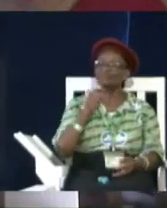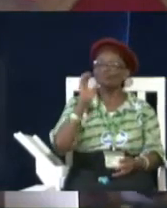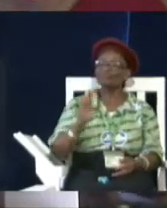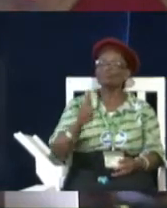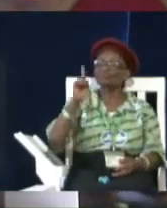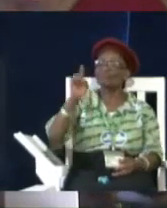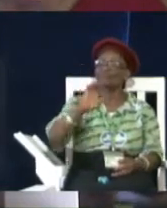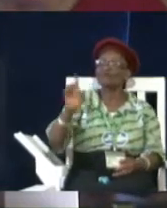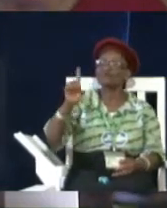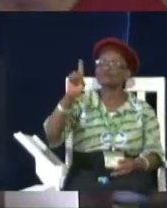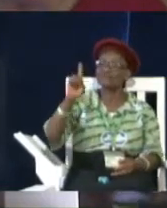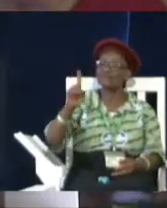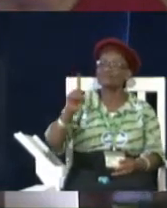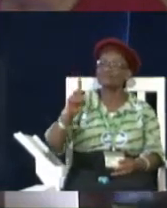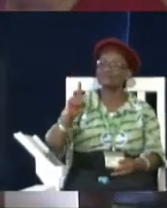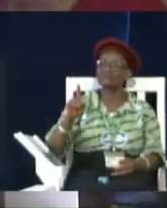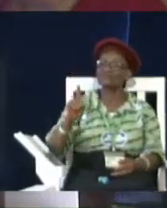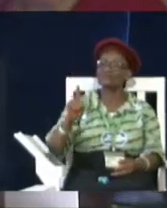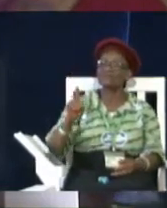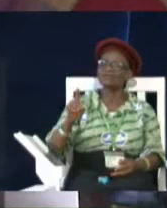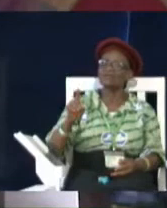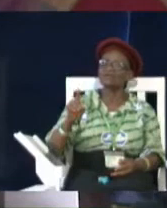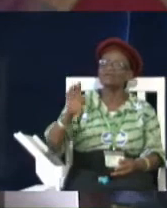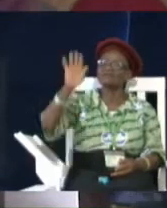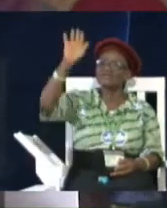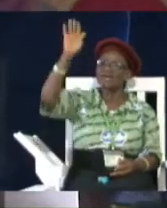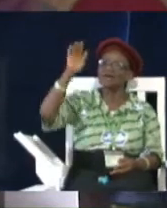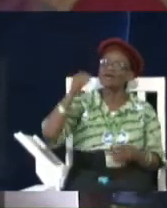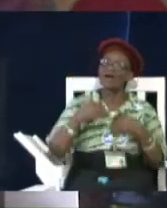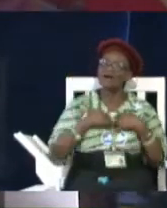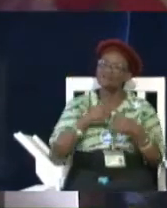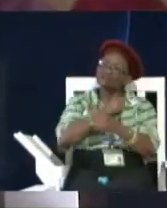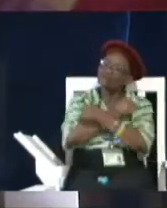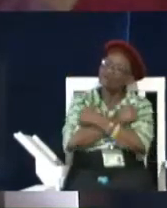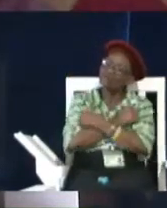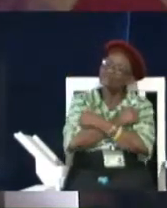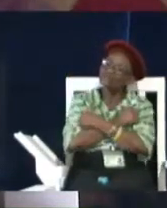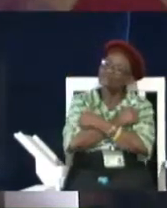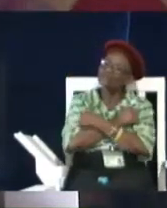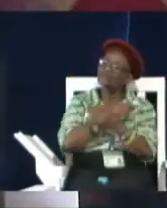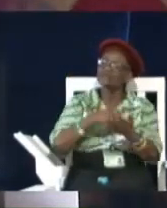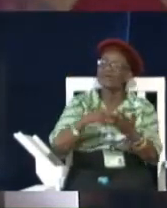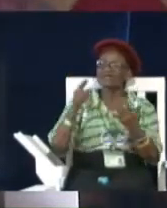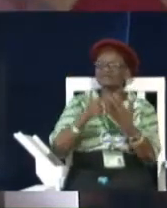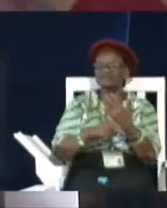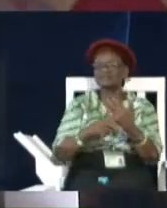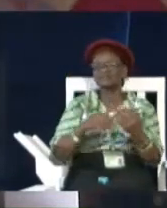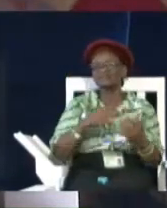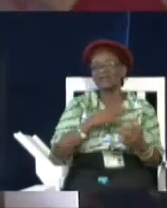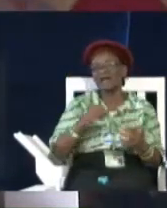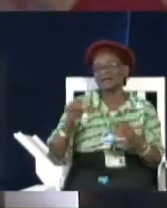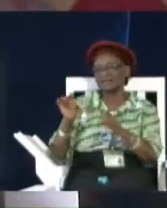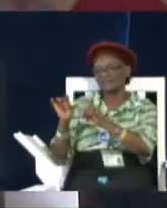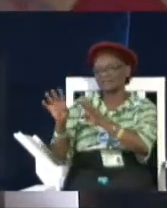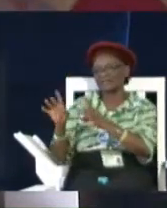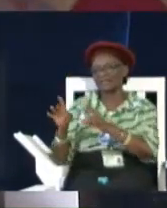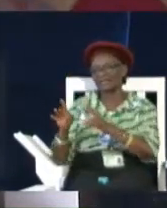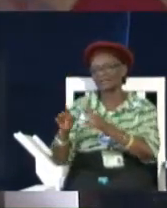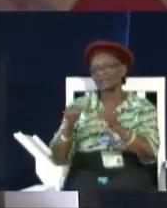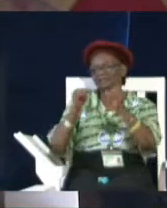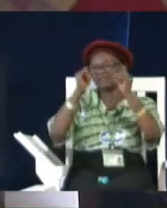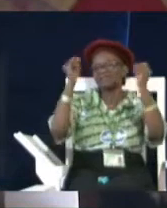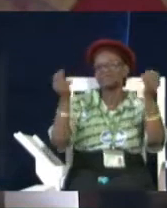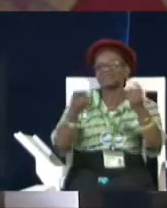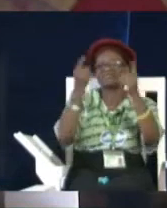Thou hast loved righteousness and hated iniquity.